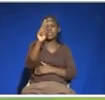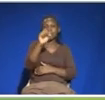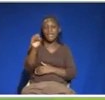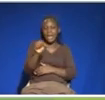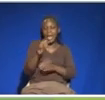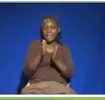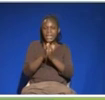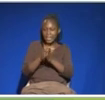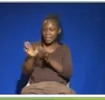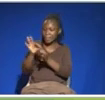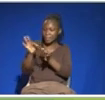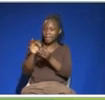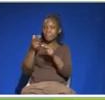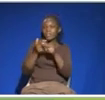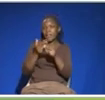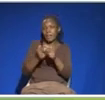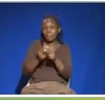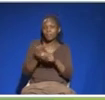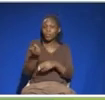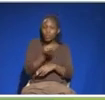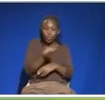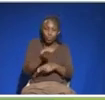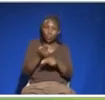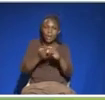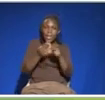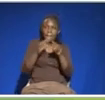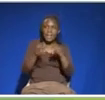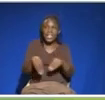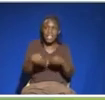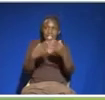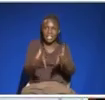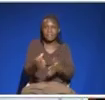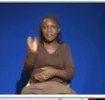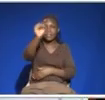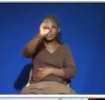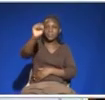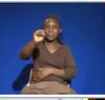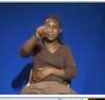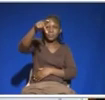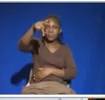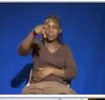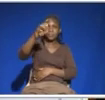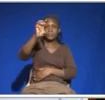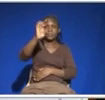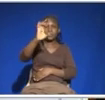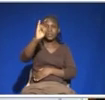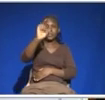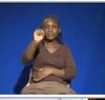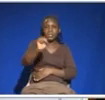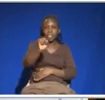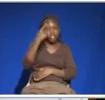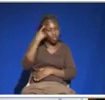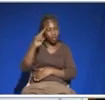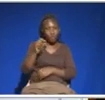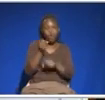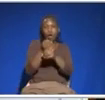2 names give us the species of an organism. So we have